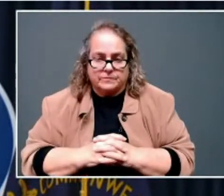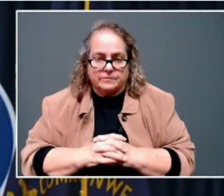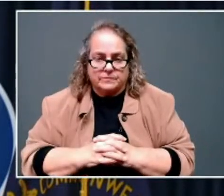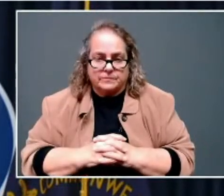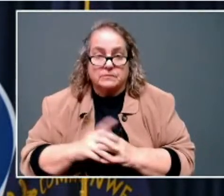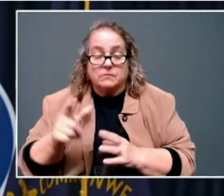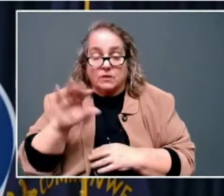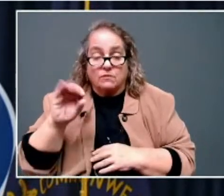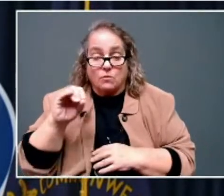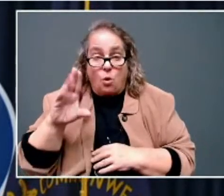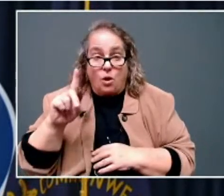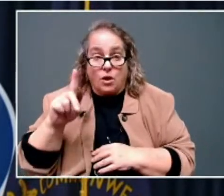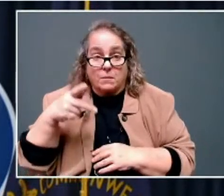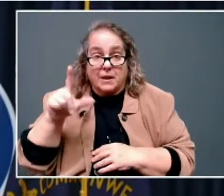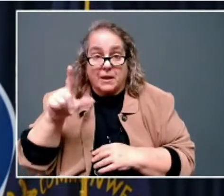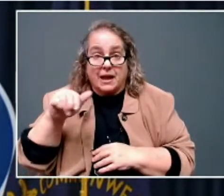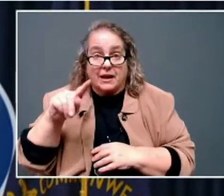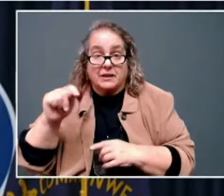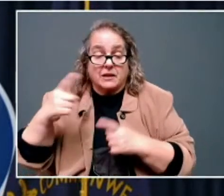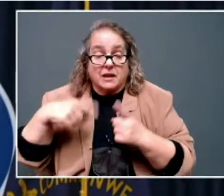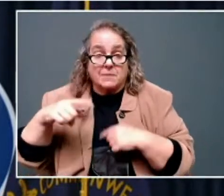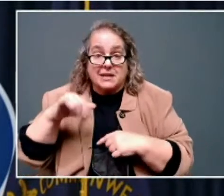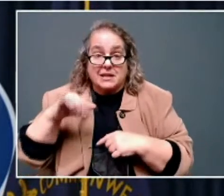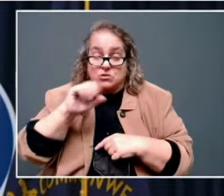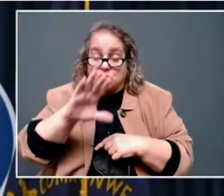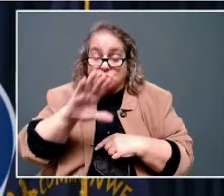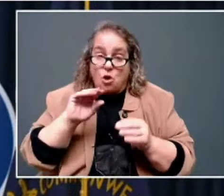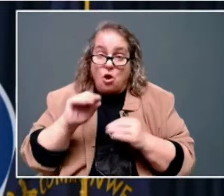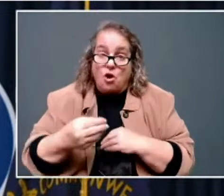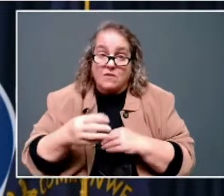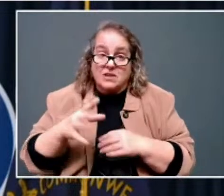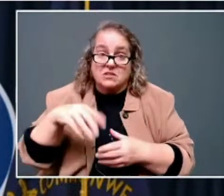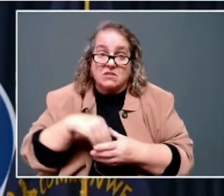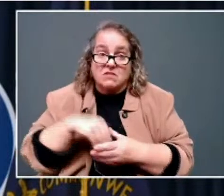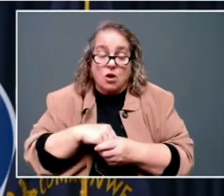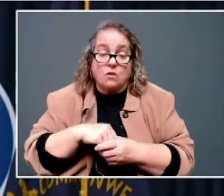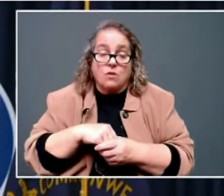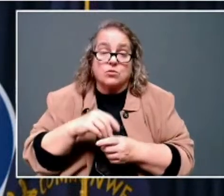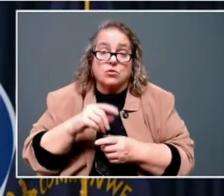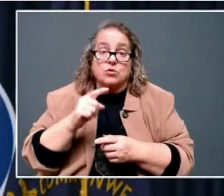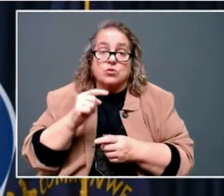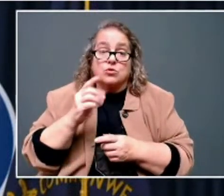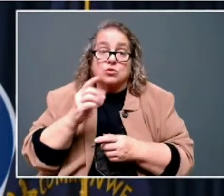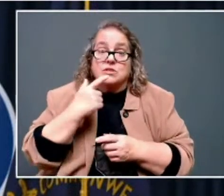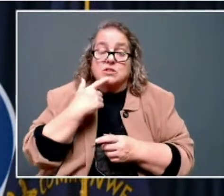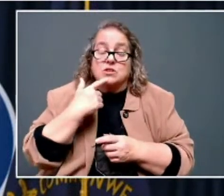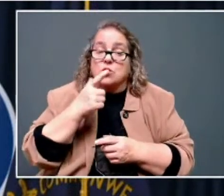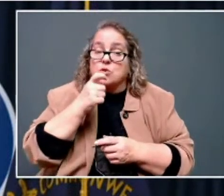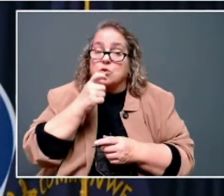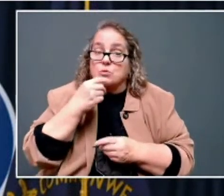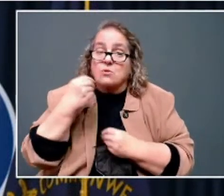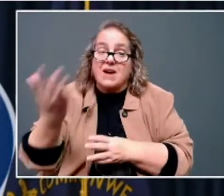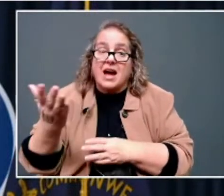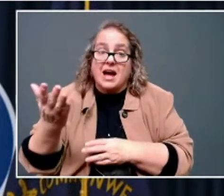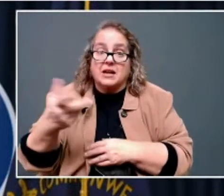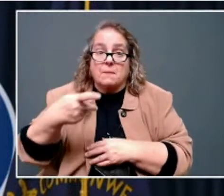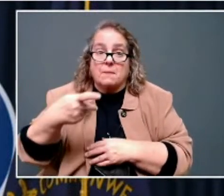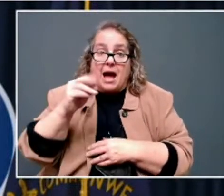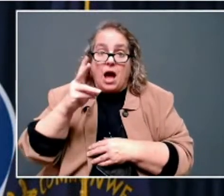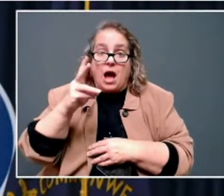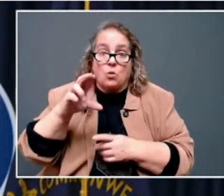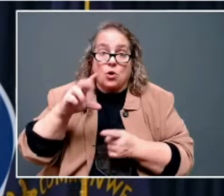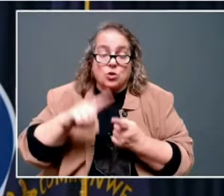coming. Was your office involved in deciding who provides power to the Ford and SK plants in Hardin County, and did you direct